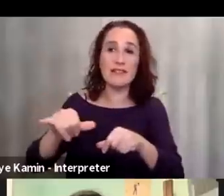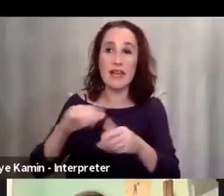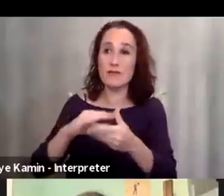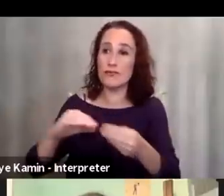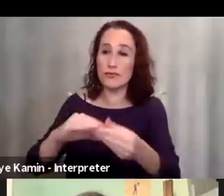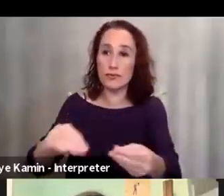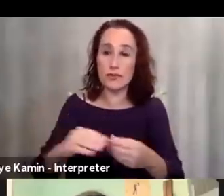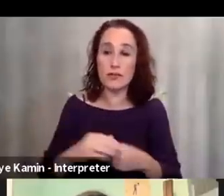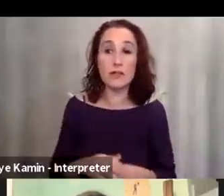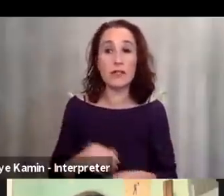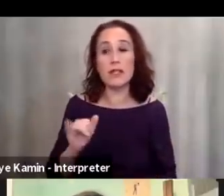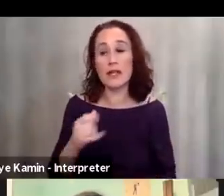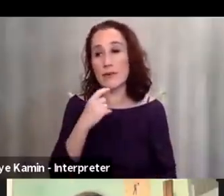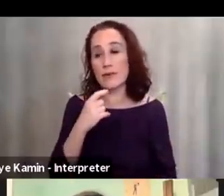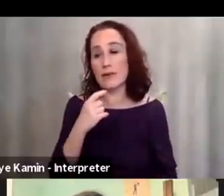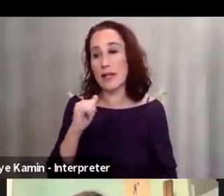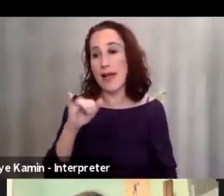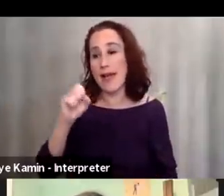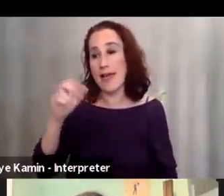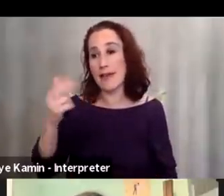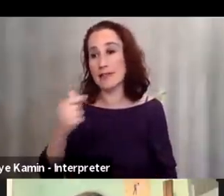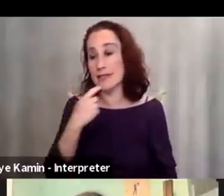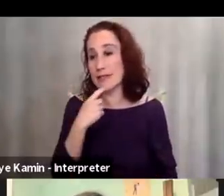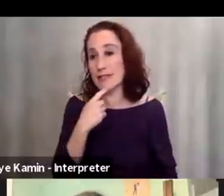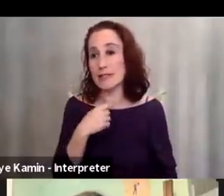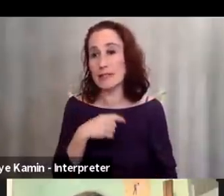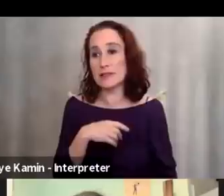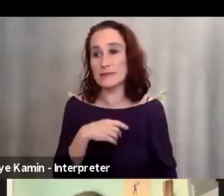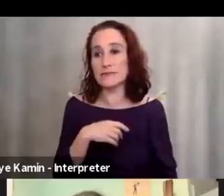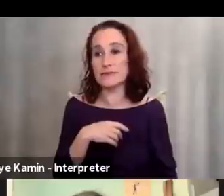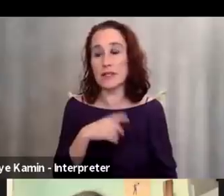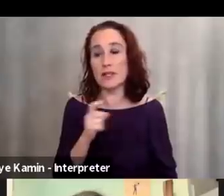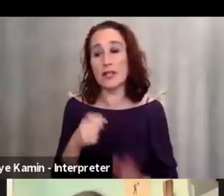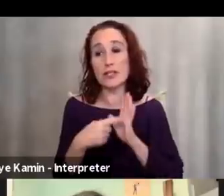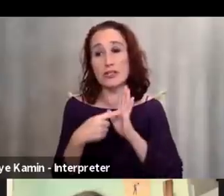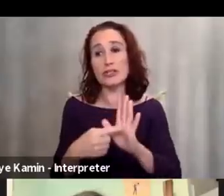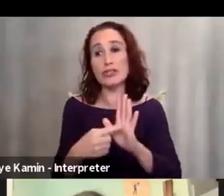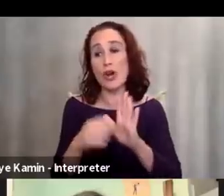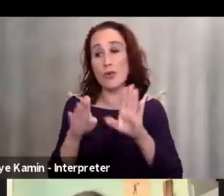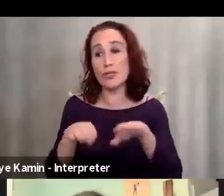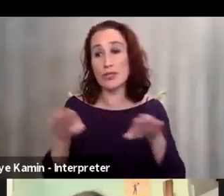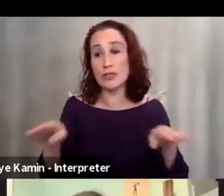what Aisha said, and showing like kids that